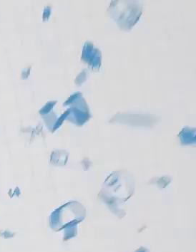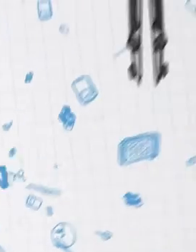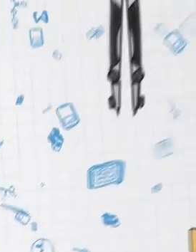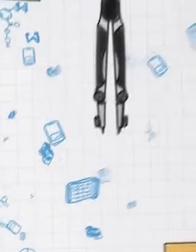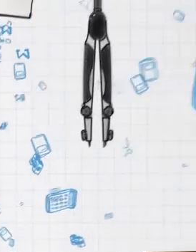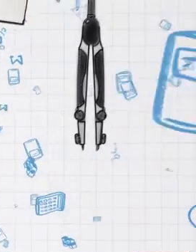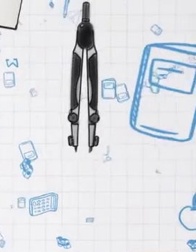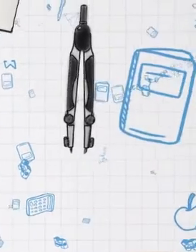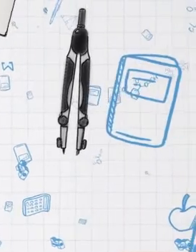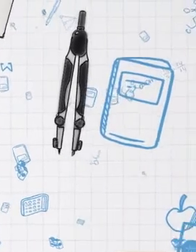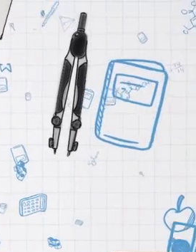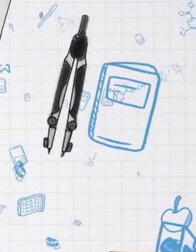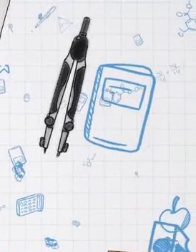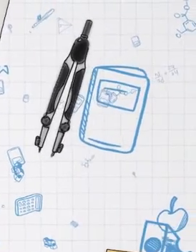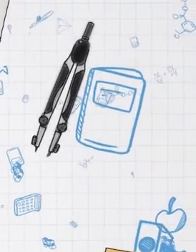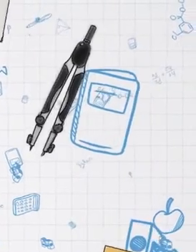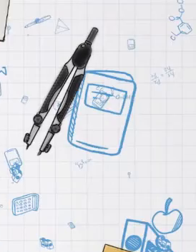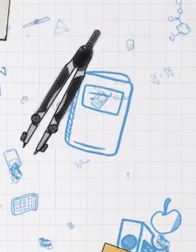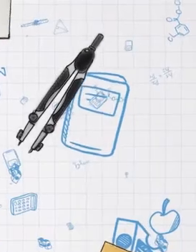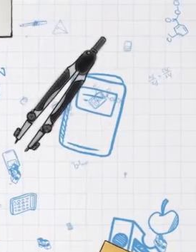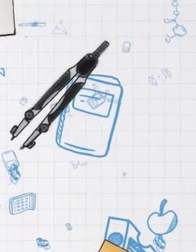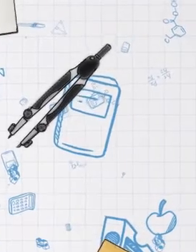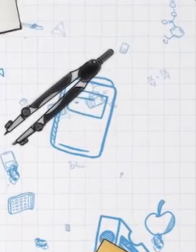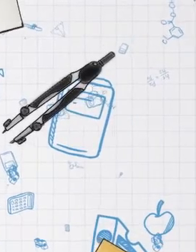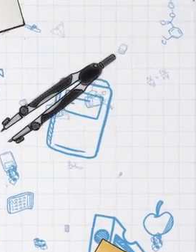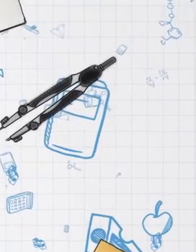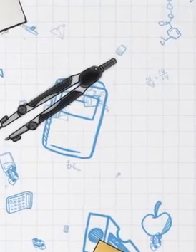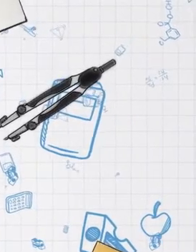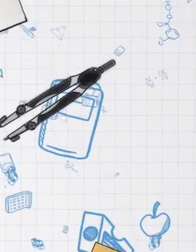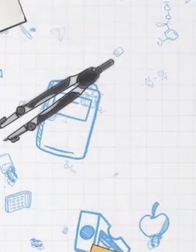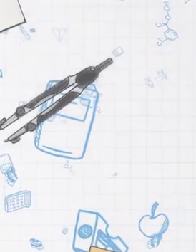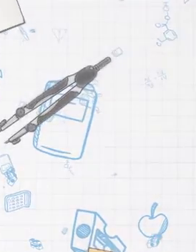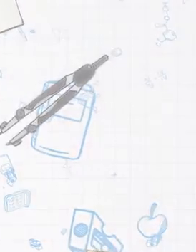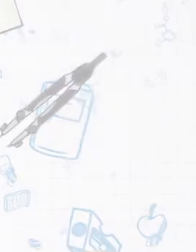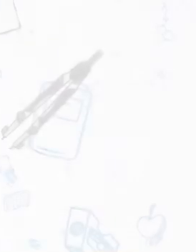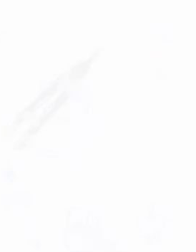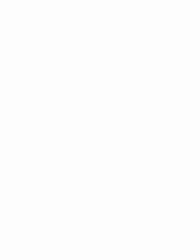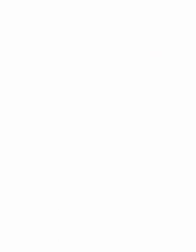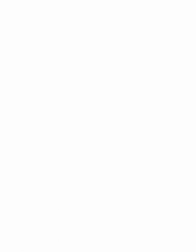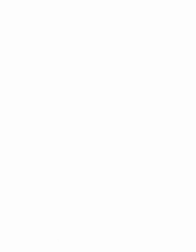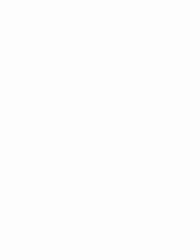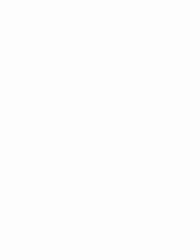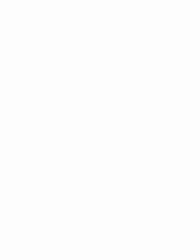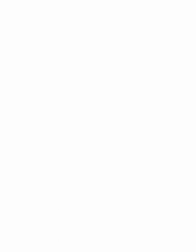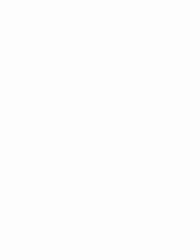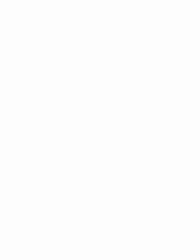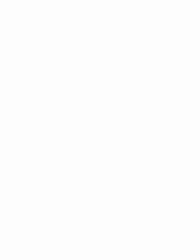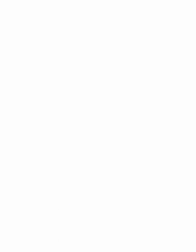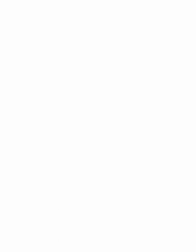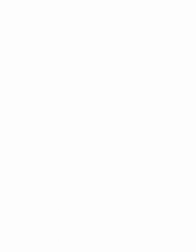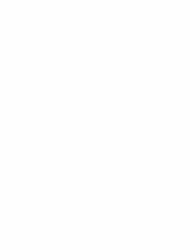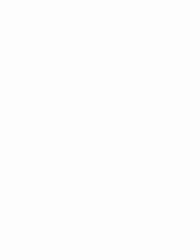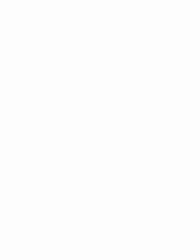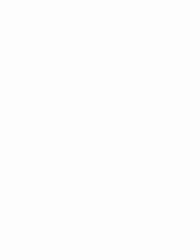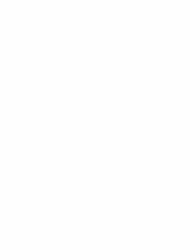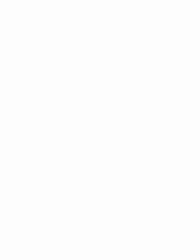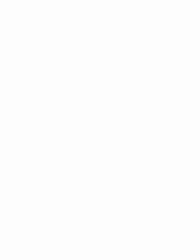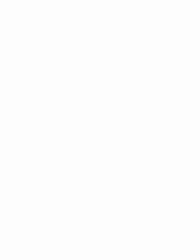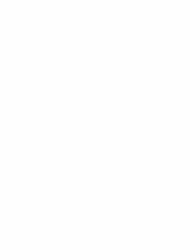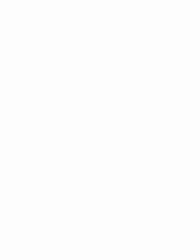On page 14, we can see that we have our possessive pronouns.